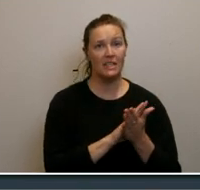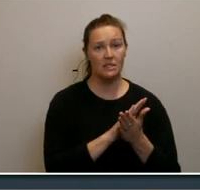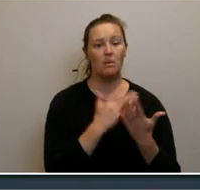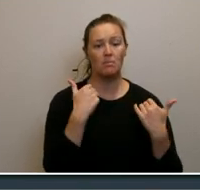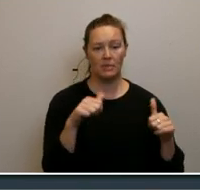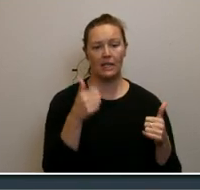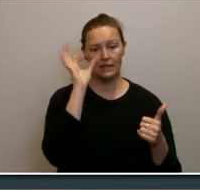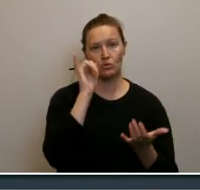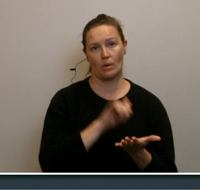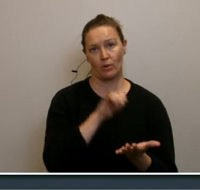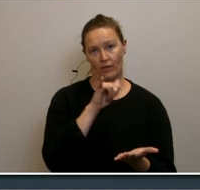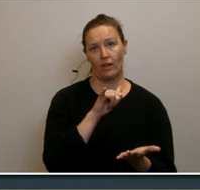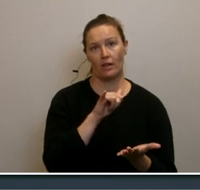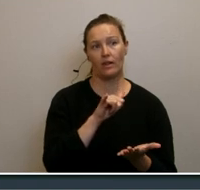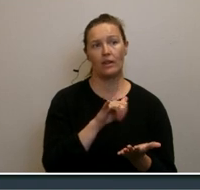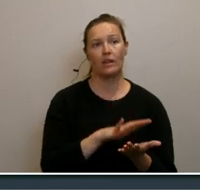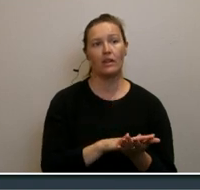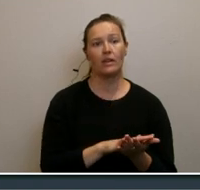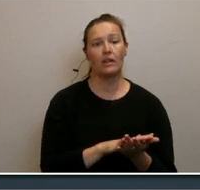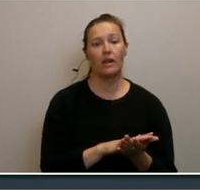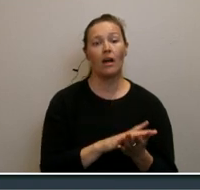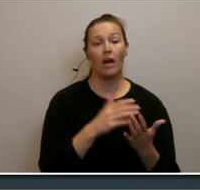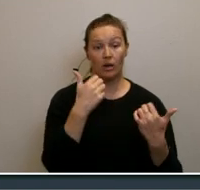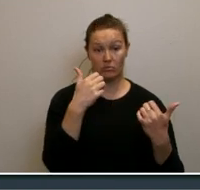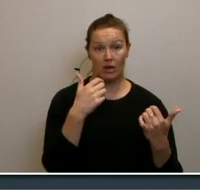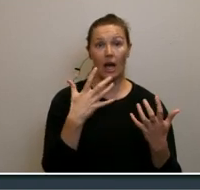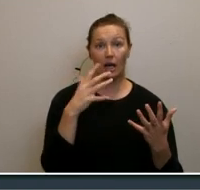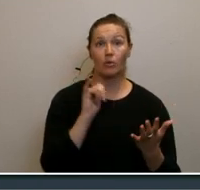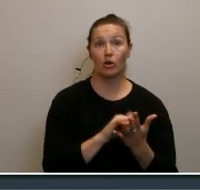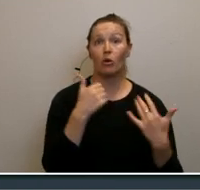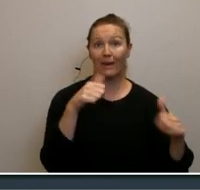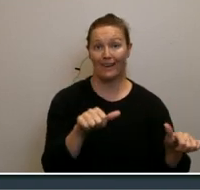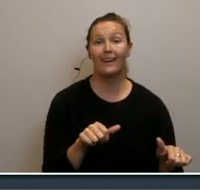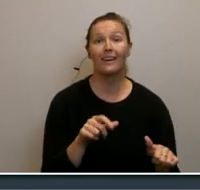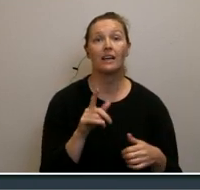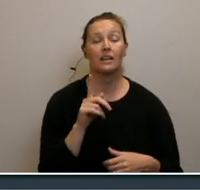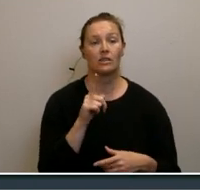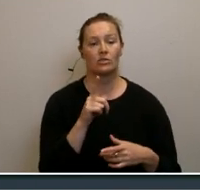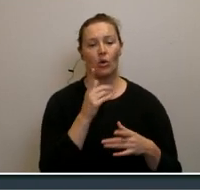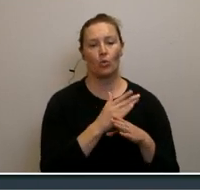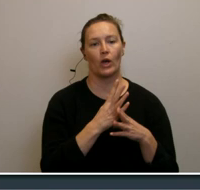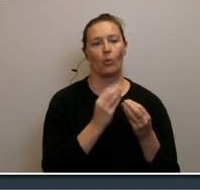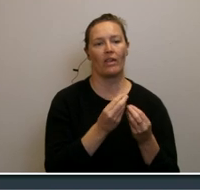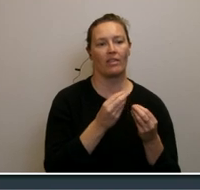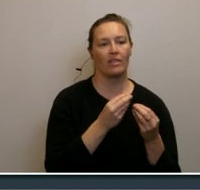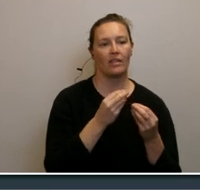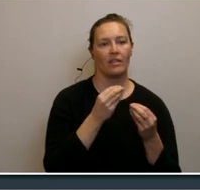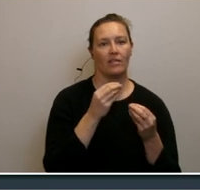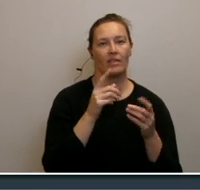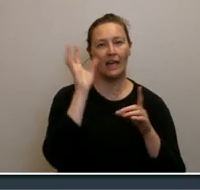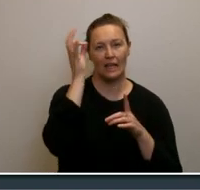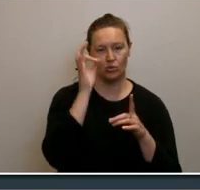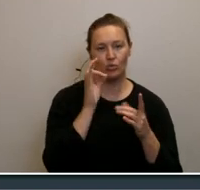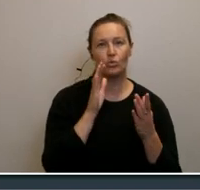resource consent. We've been granted that through working closely with the Hastings District Council and the Regional Council, because a number of